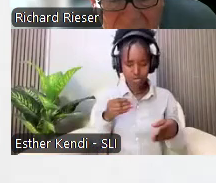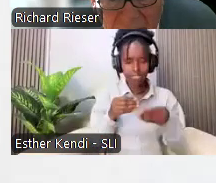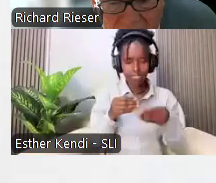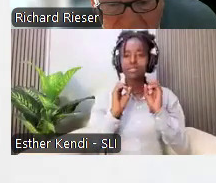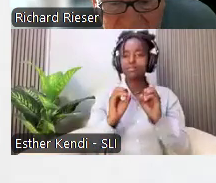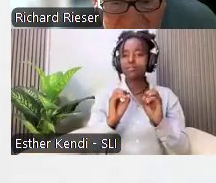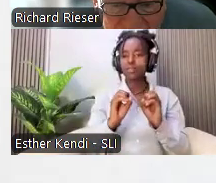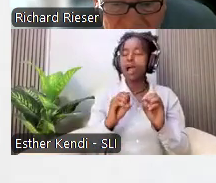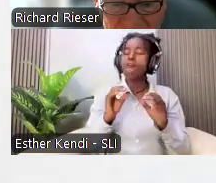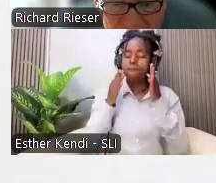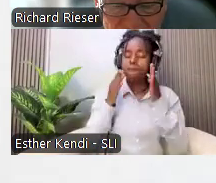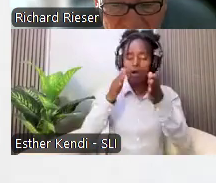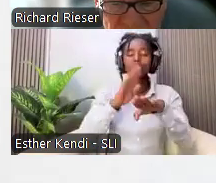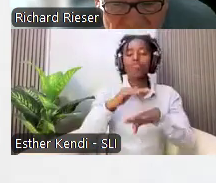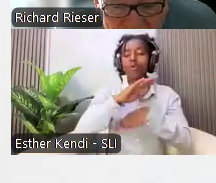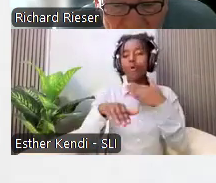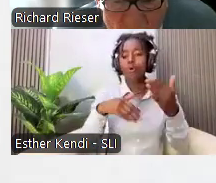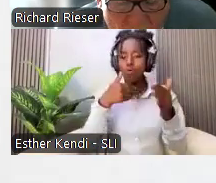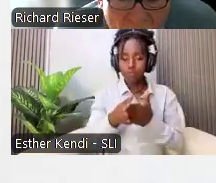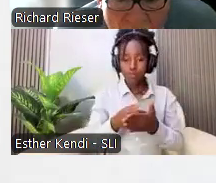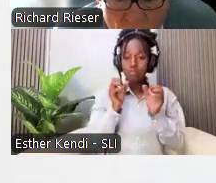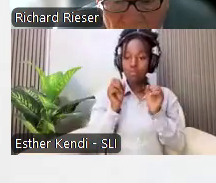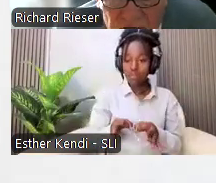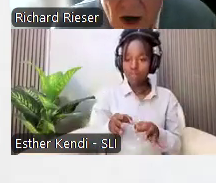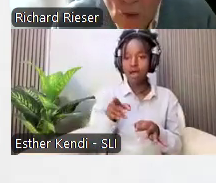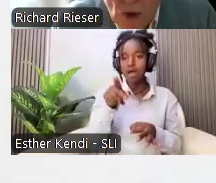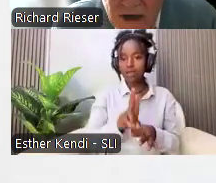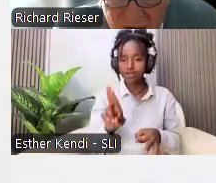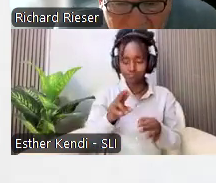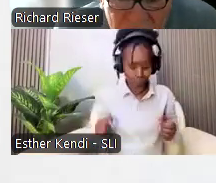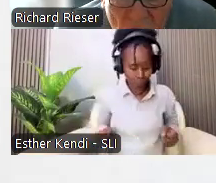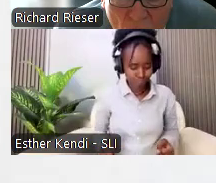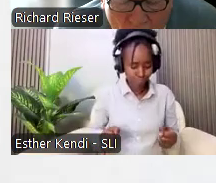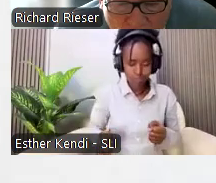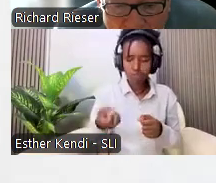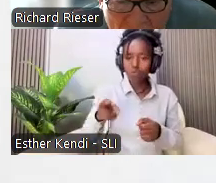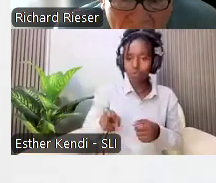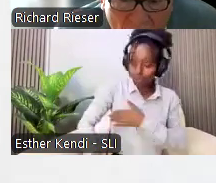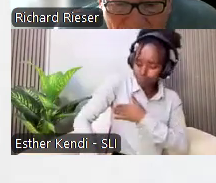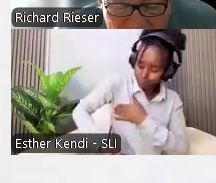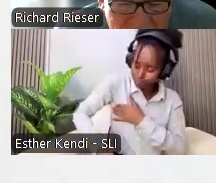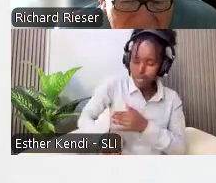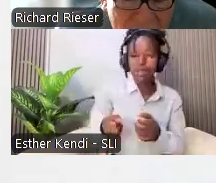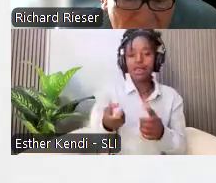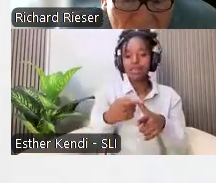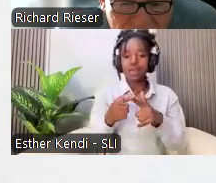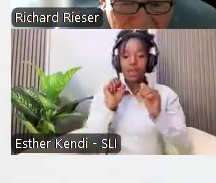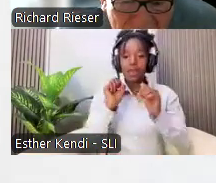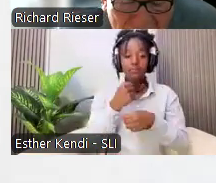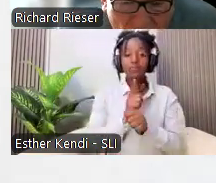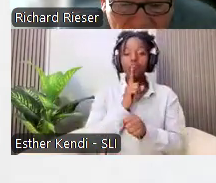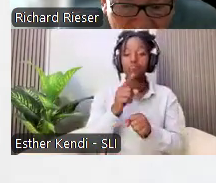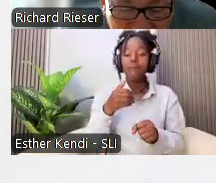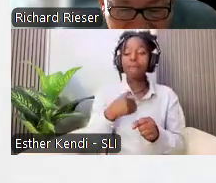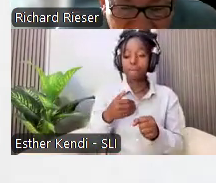ambulatory impairments, either using a crutch, a stick, or a wheelchair, a walking device, or obviously